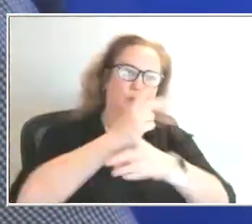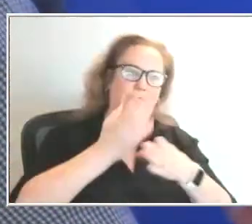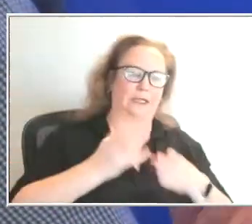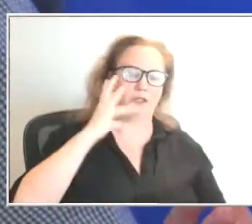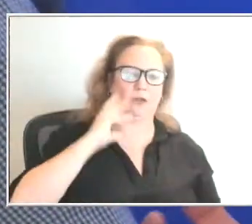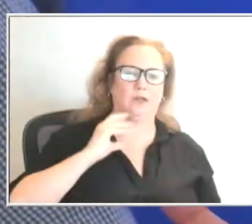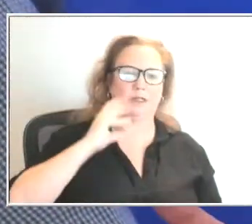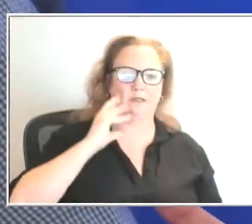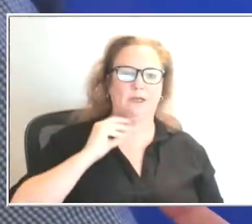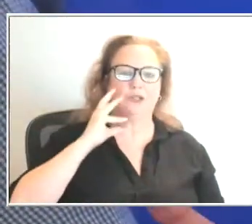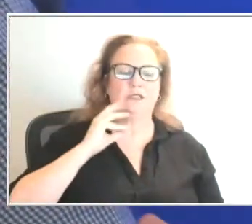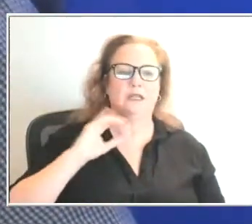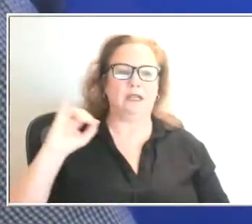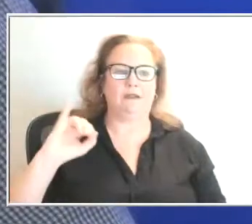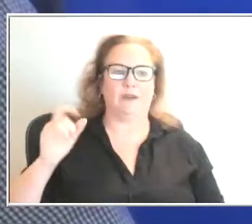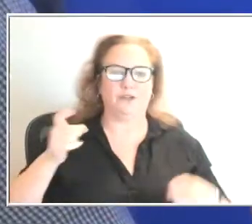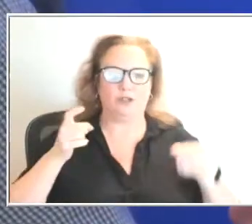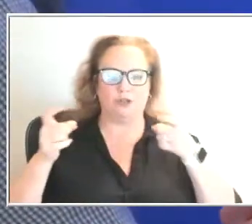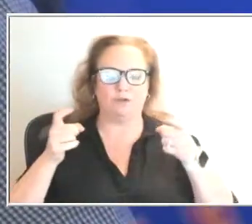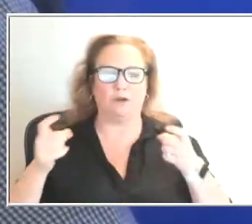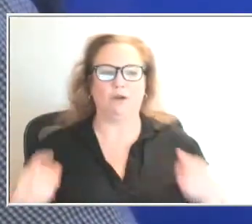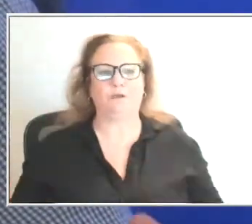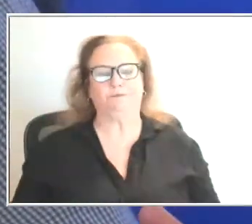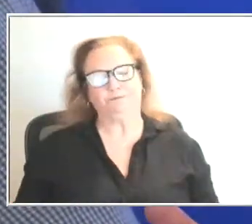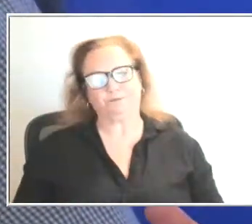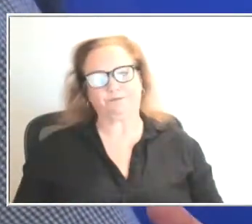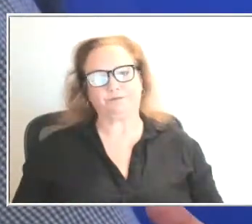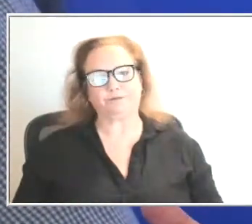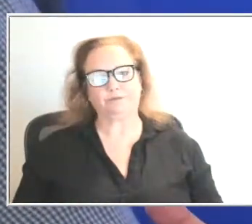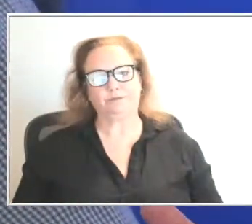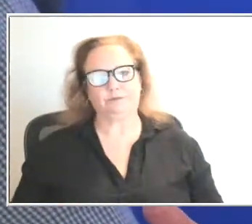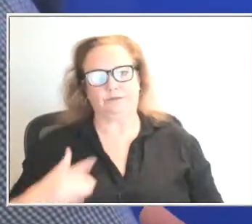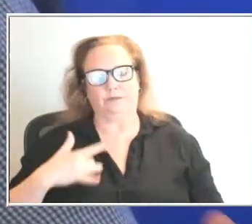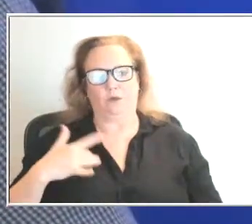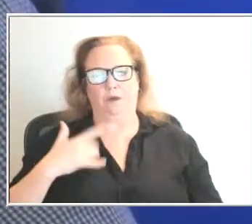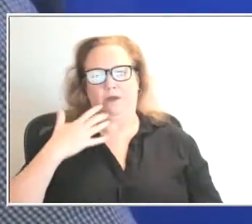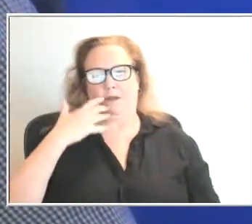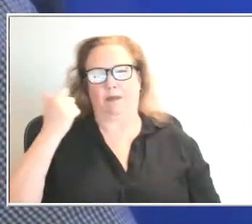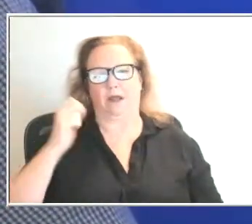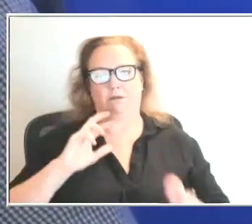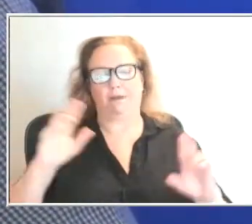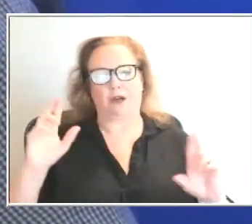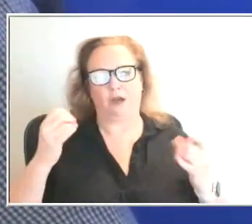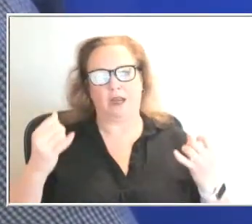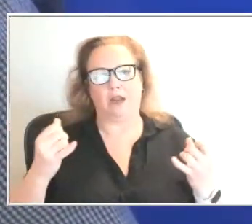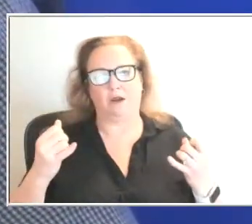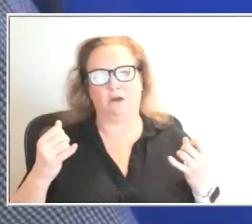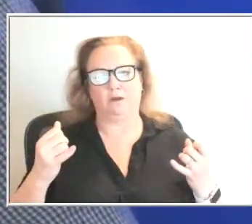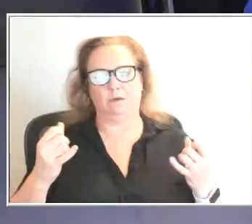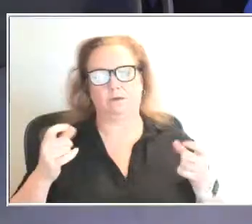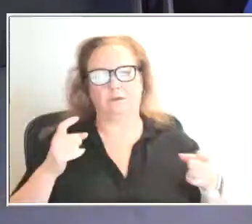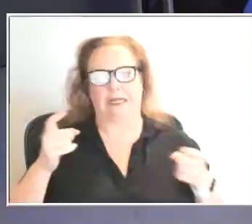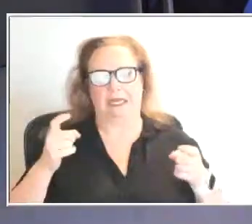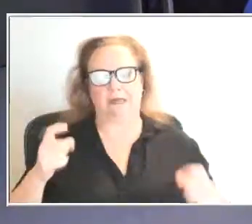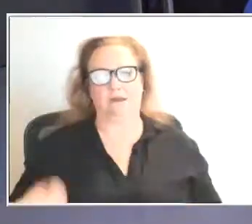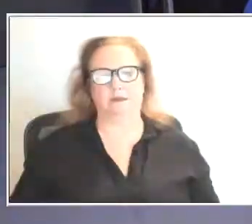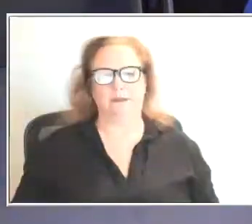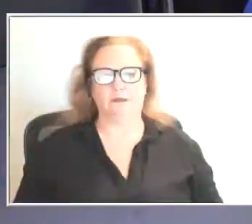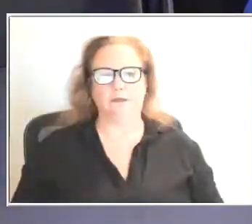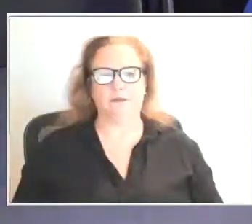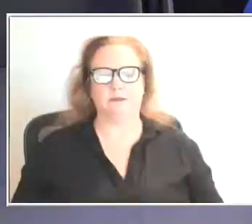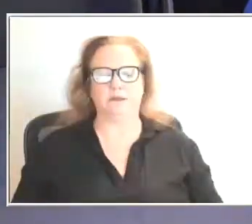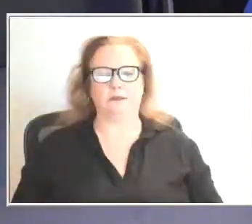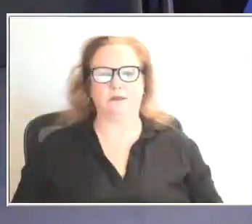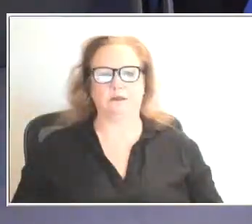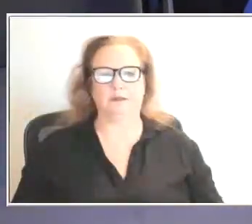in terms of infection controls. So we do feel better prepared now because we know we can handle it. So last time I was going to say, I know I